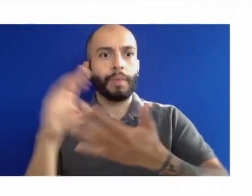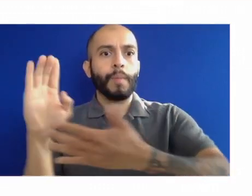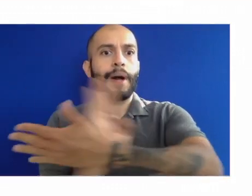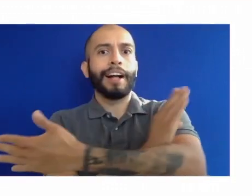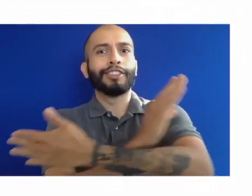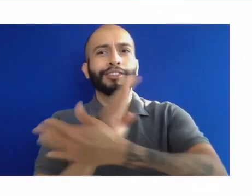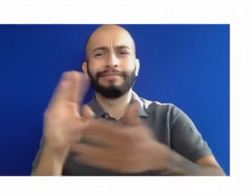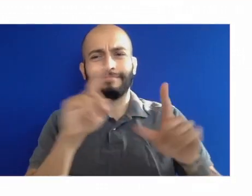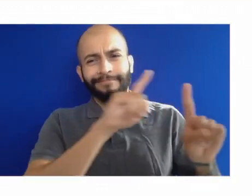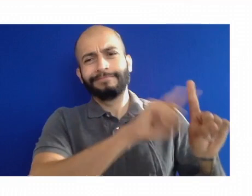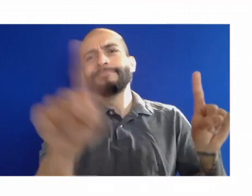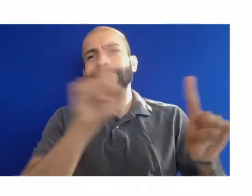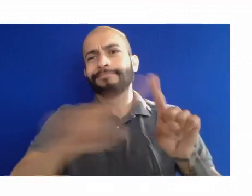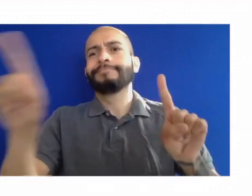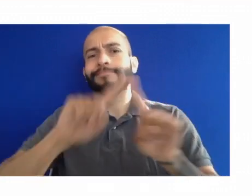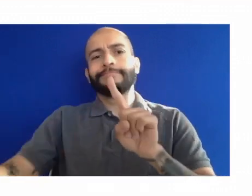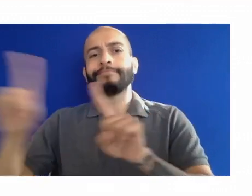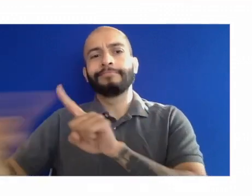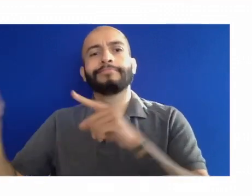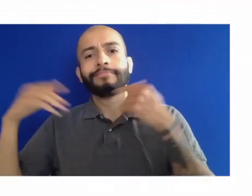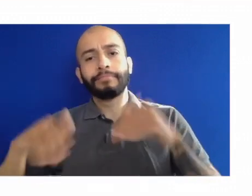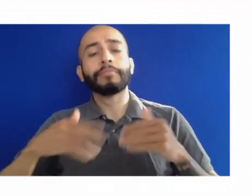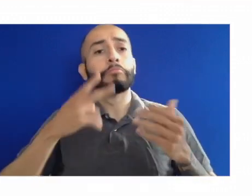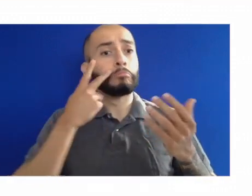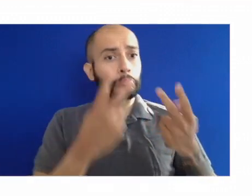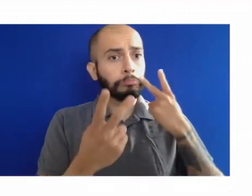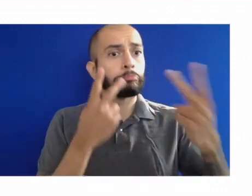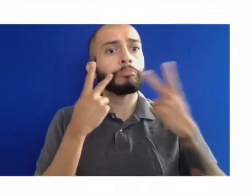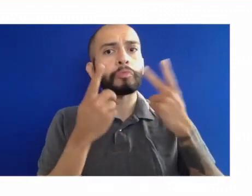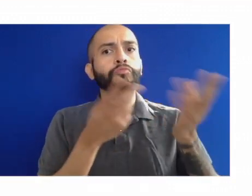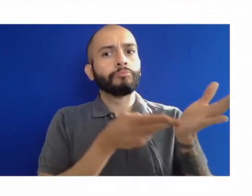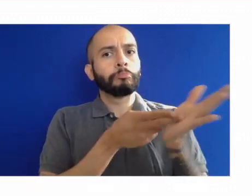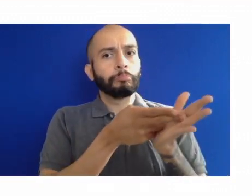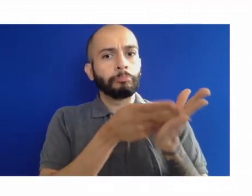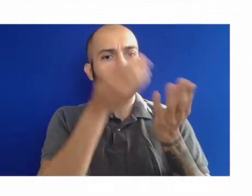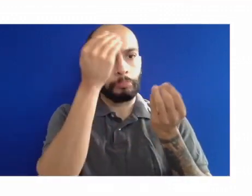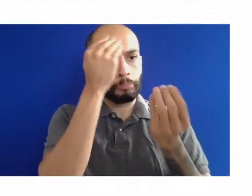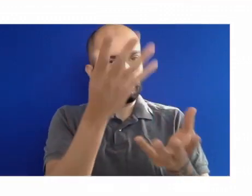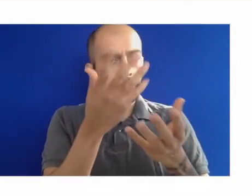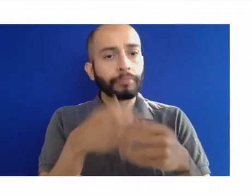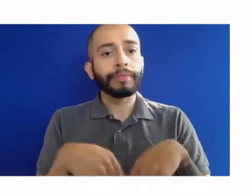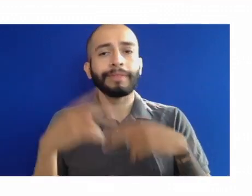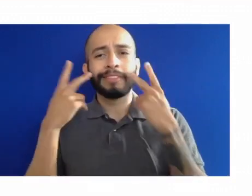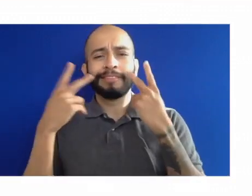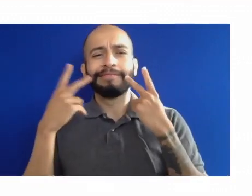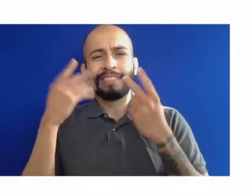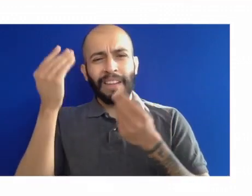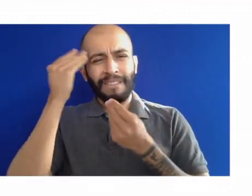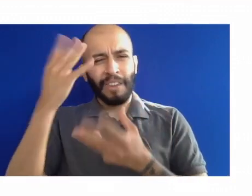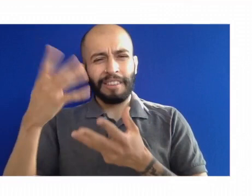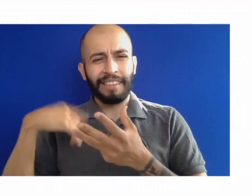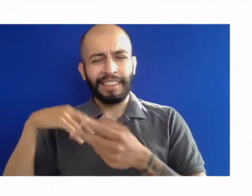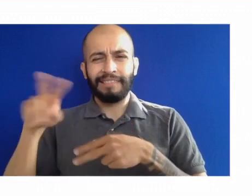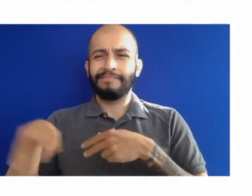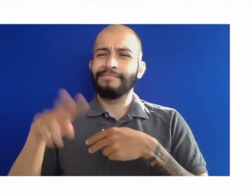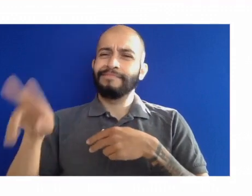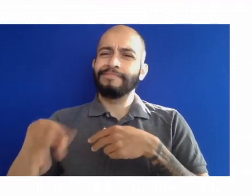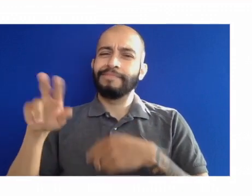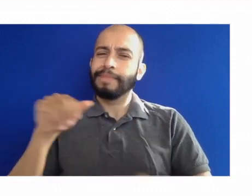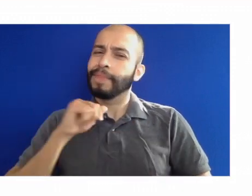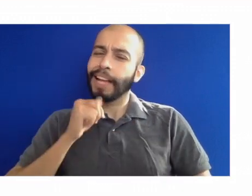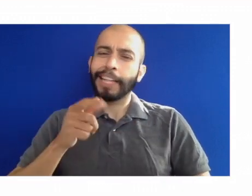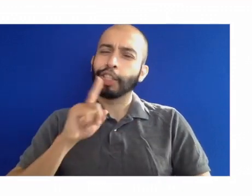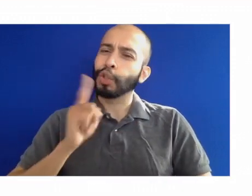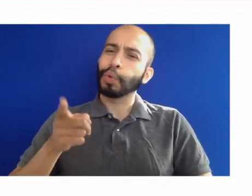saw, you know, stuff that we couldn't tell if it was true or not. But we also saw this distinction here, and I think we heard